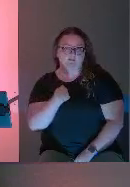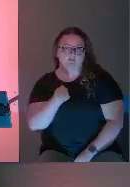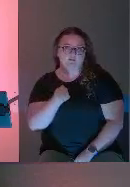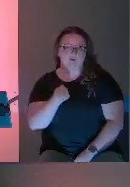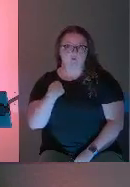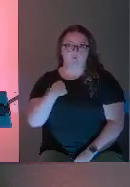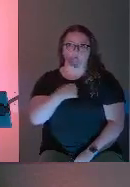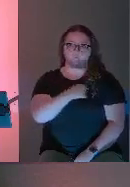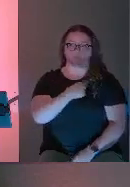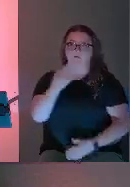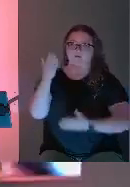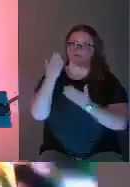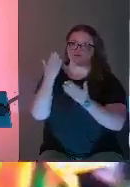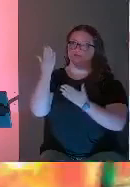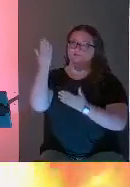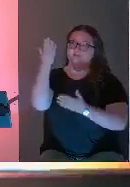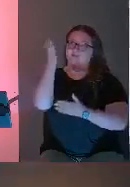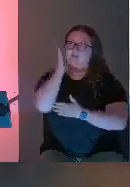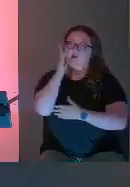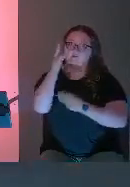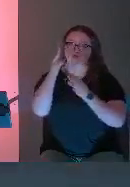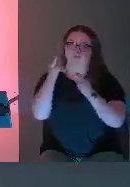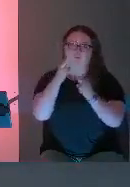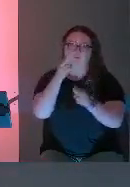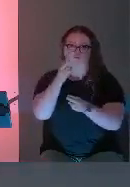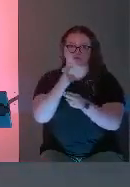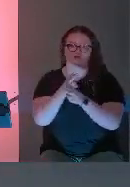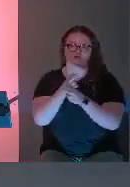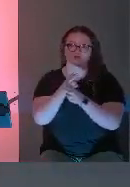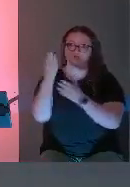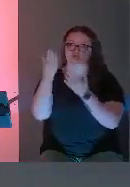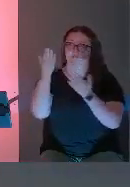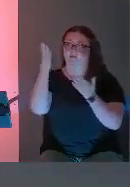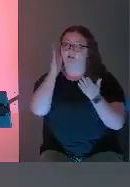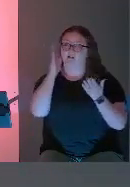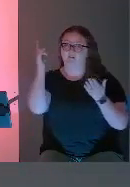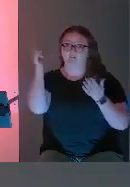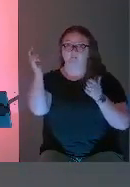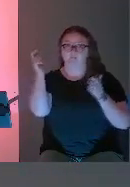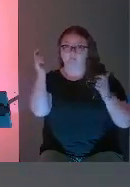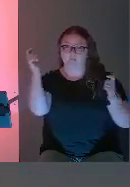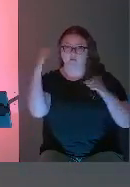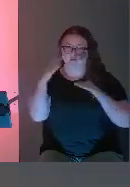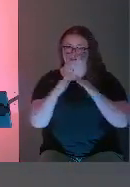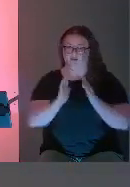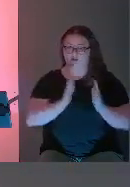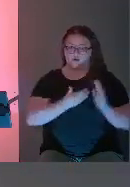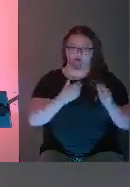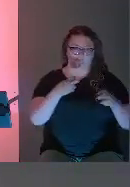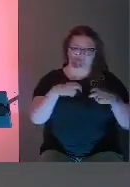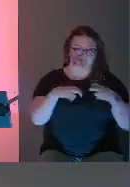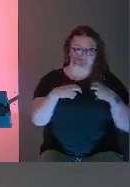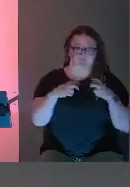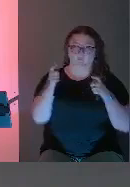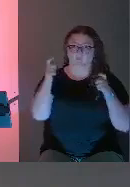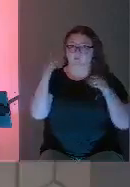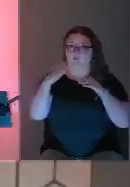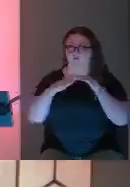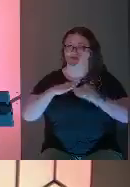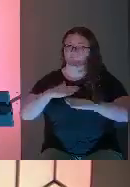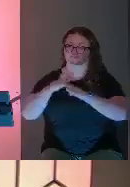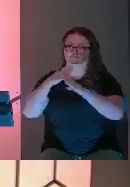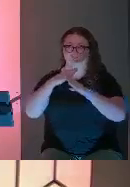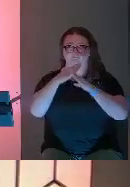the God of the universe. We serve a God who's bigger than our problems. He's bigger than our